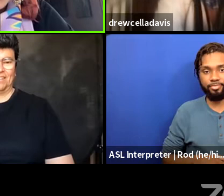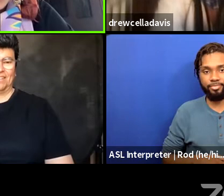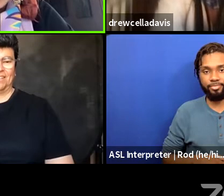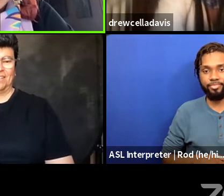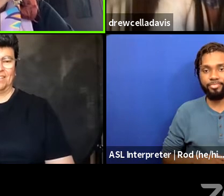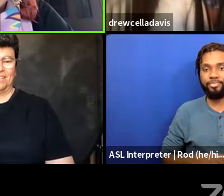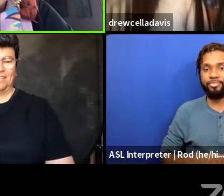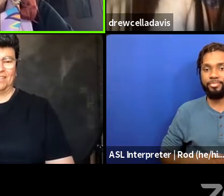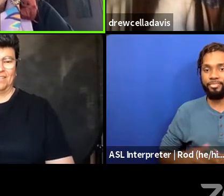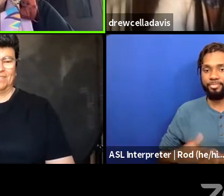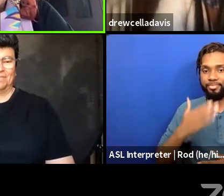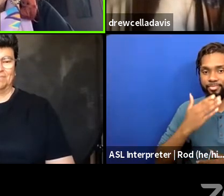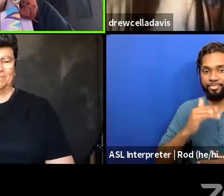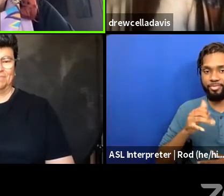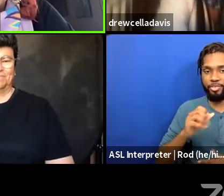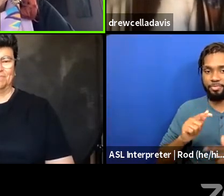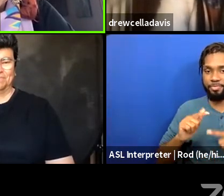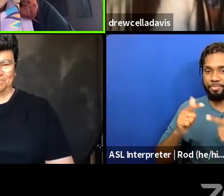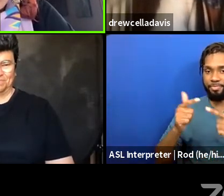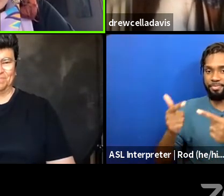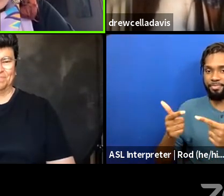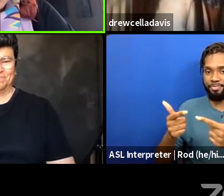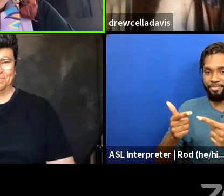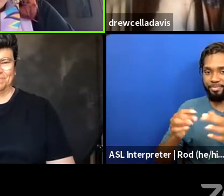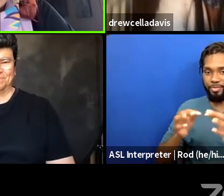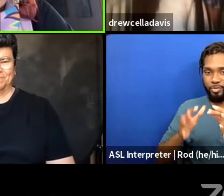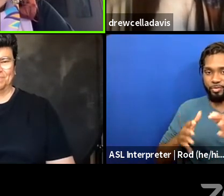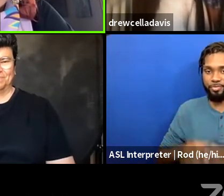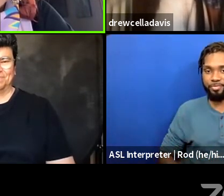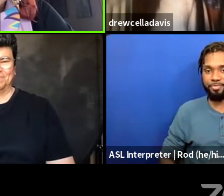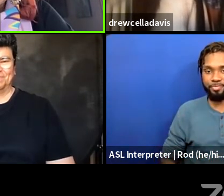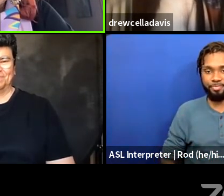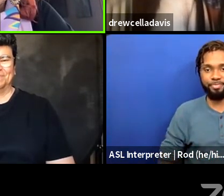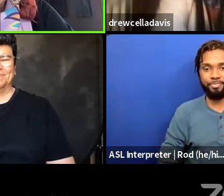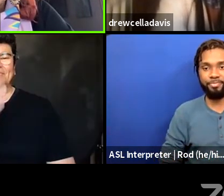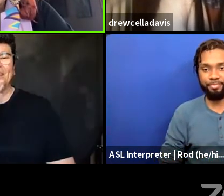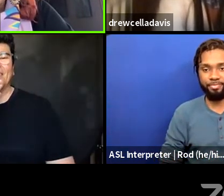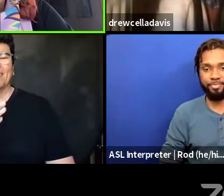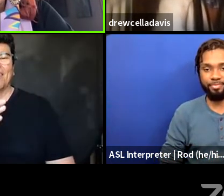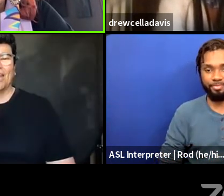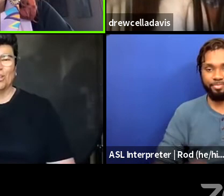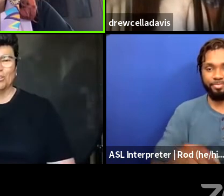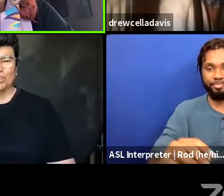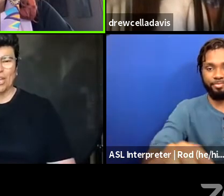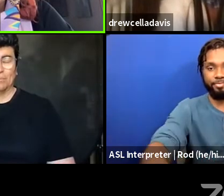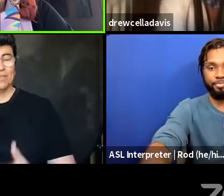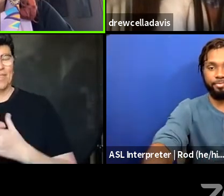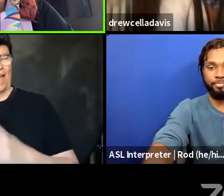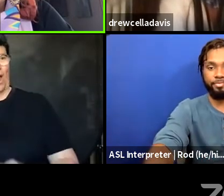Thank you, James. It reminds me of